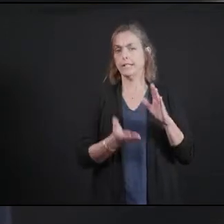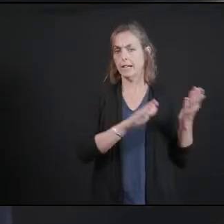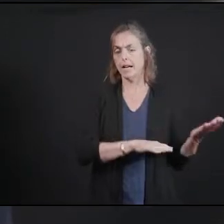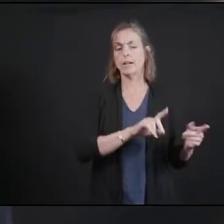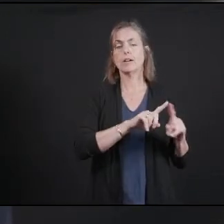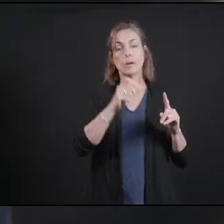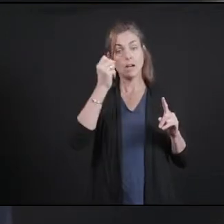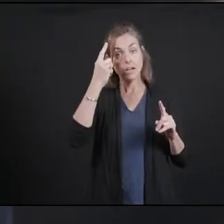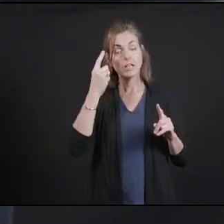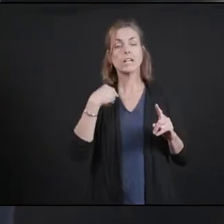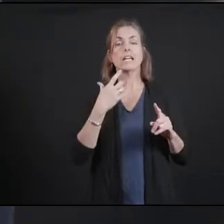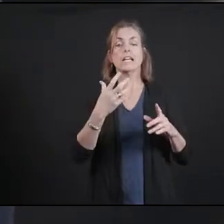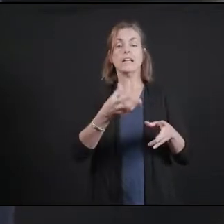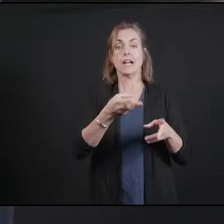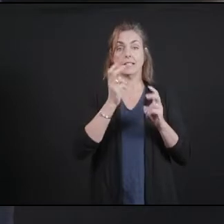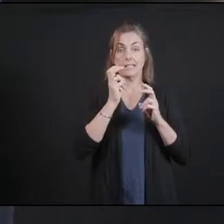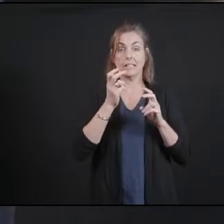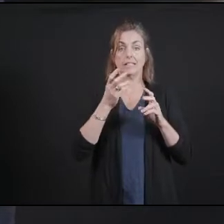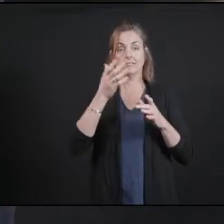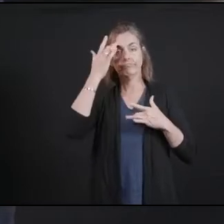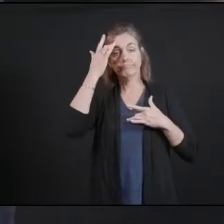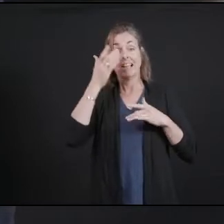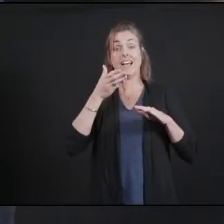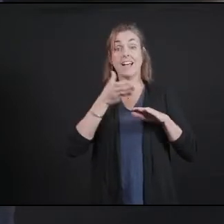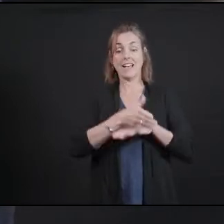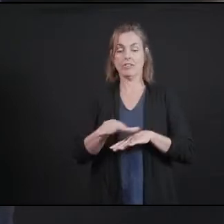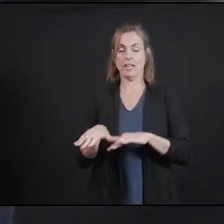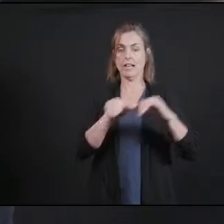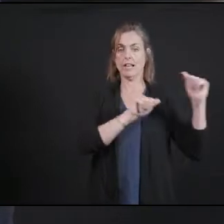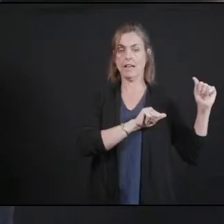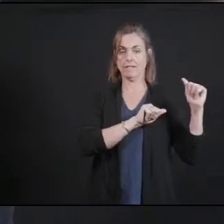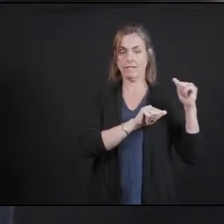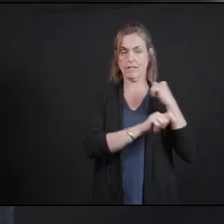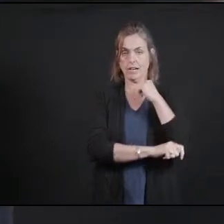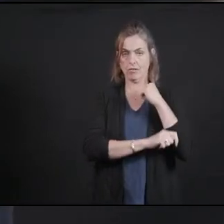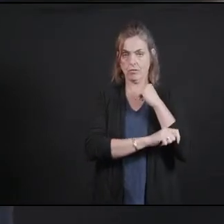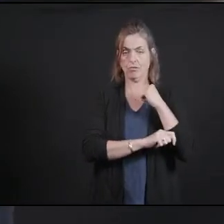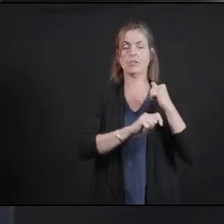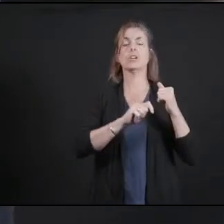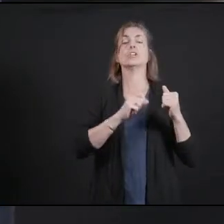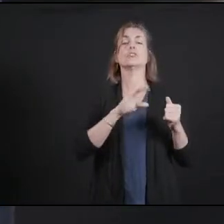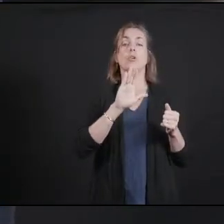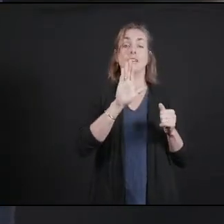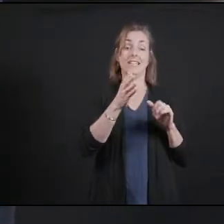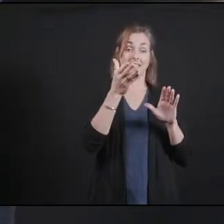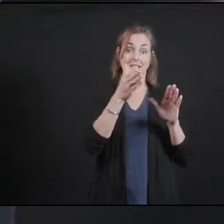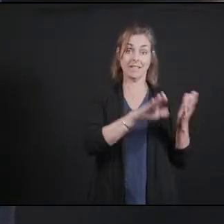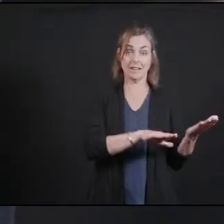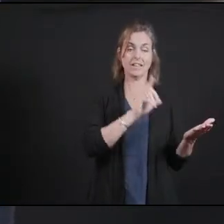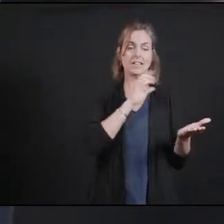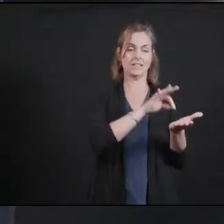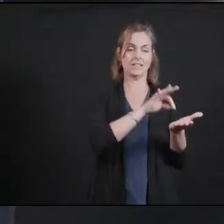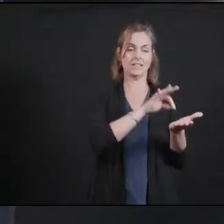territory, and therefore his infection and his death is recorded in the state of Kentucky. Finally,